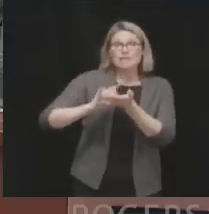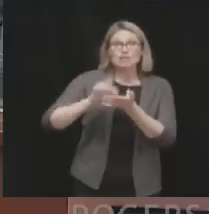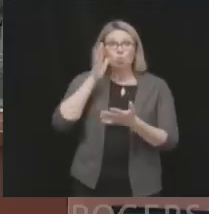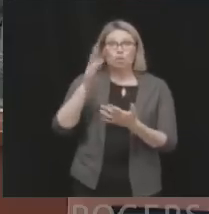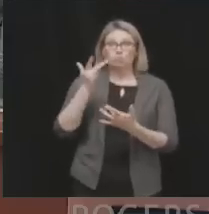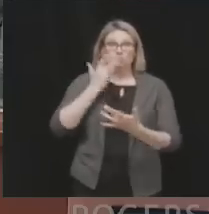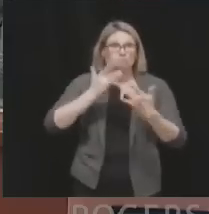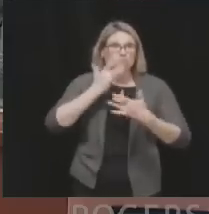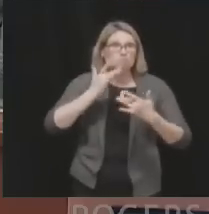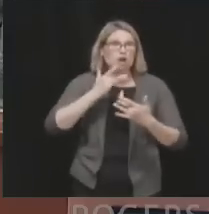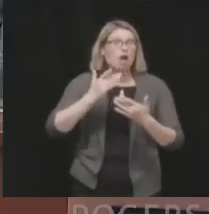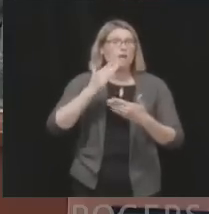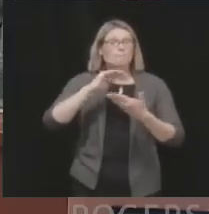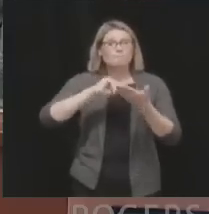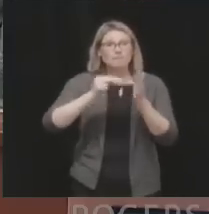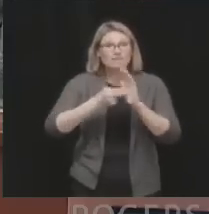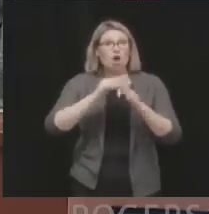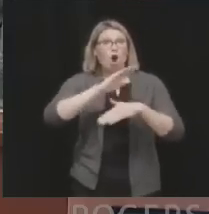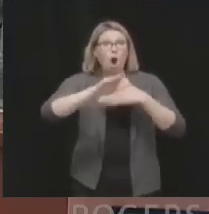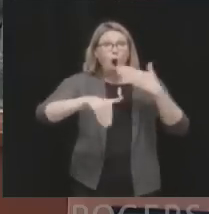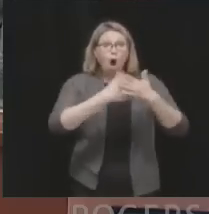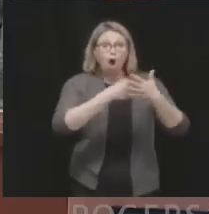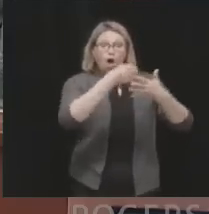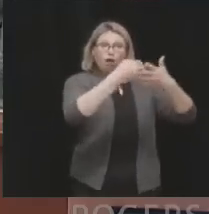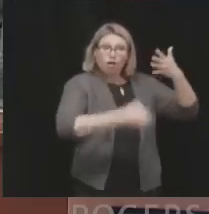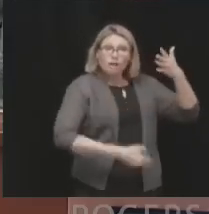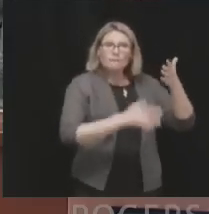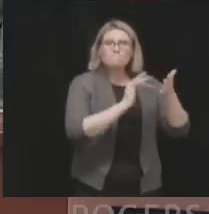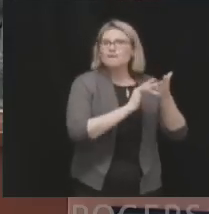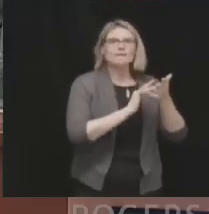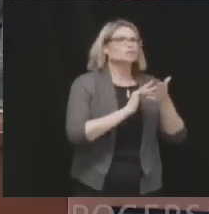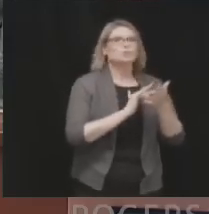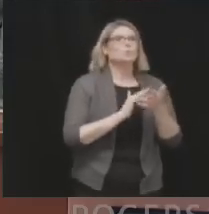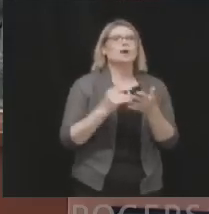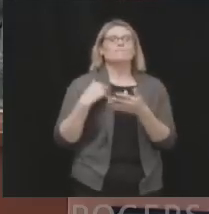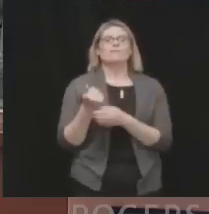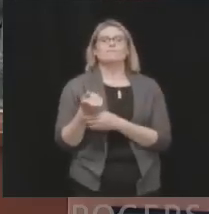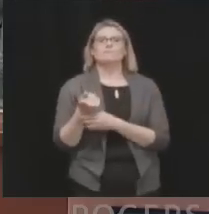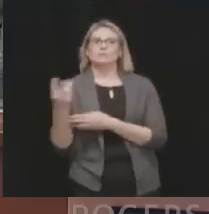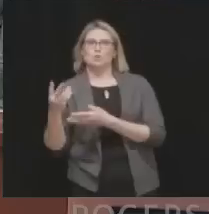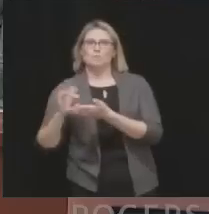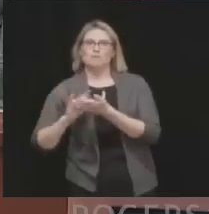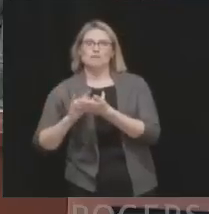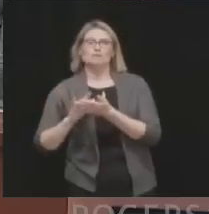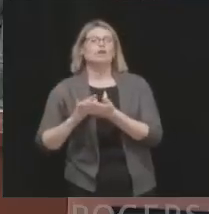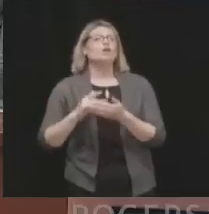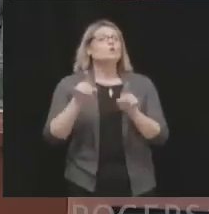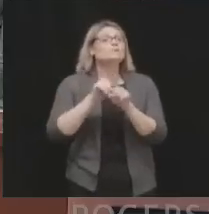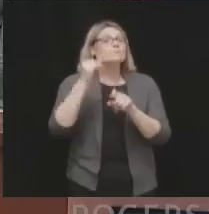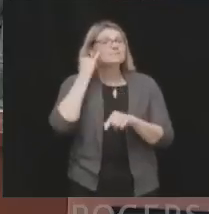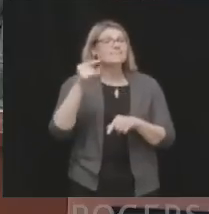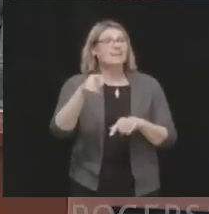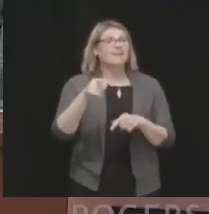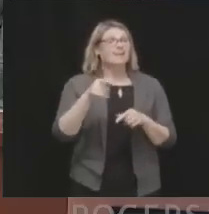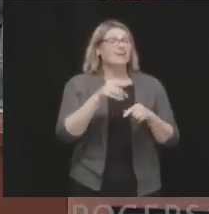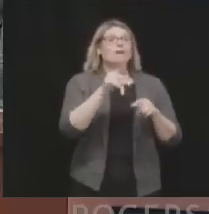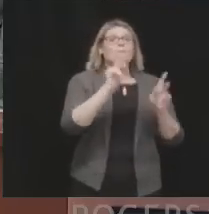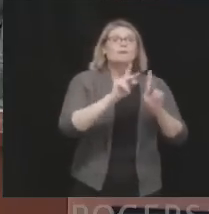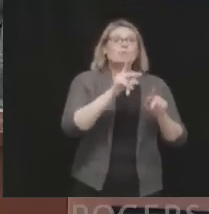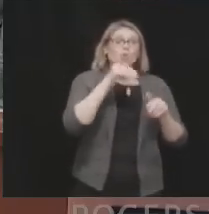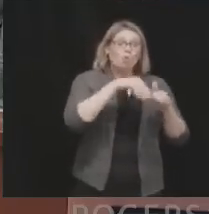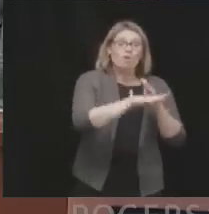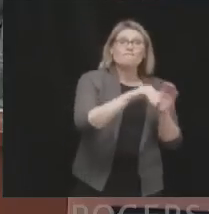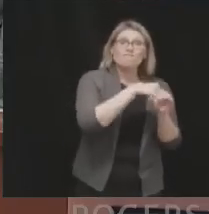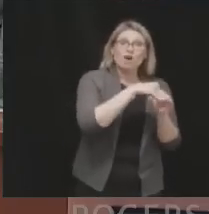days, and not to mention the included cost associated with that for clients. So I think we've made the right move